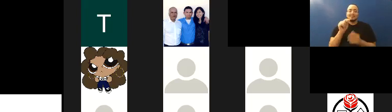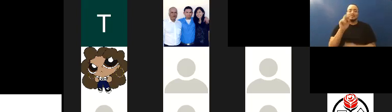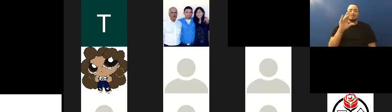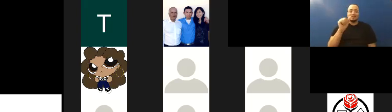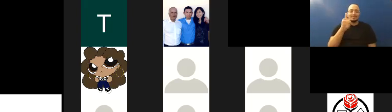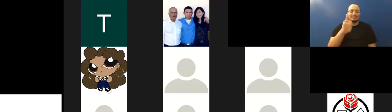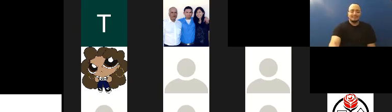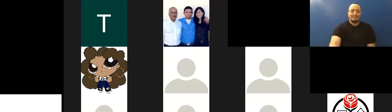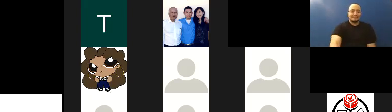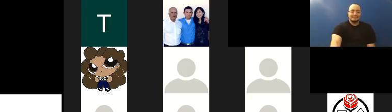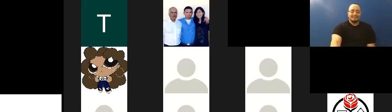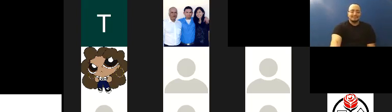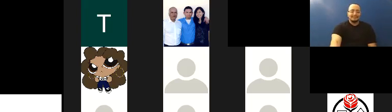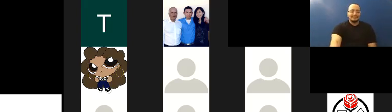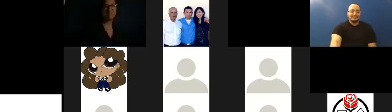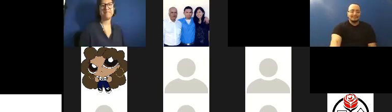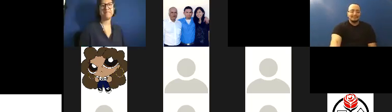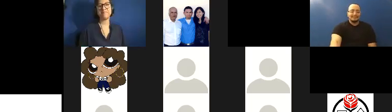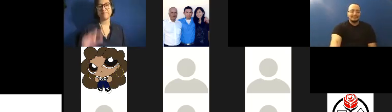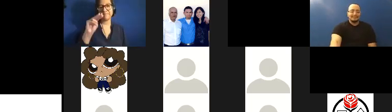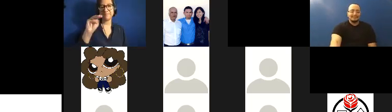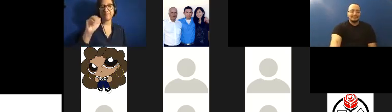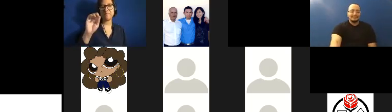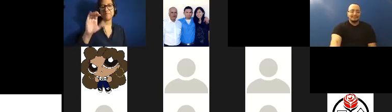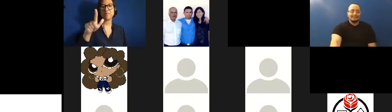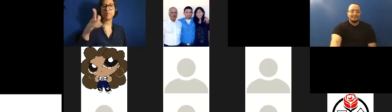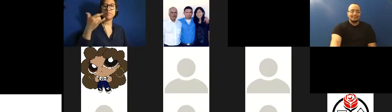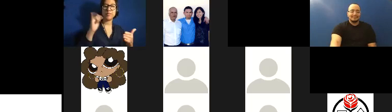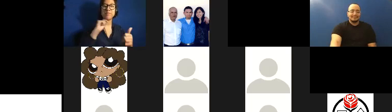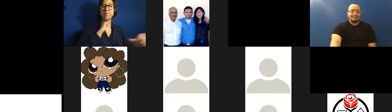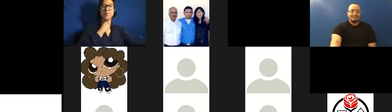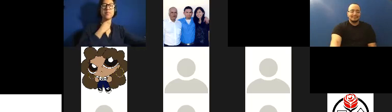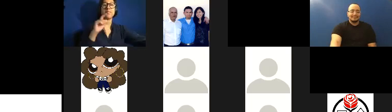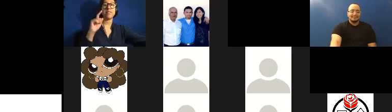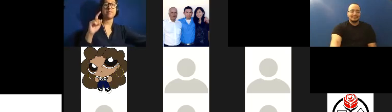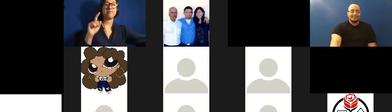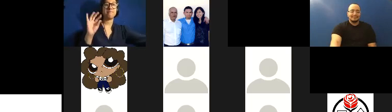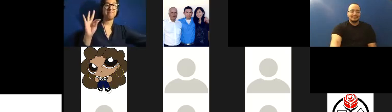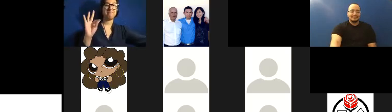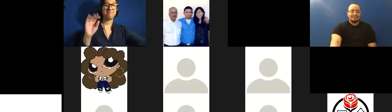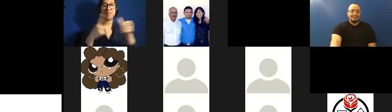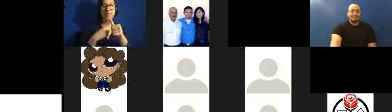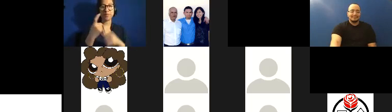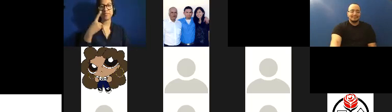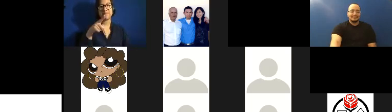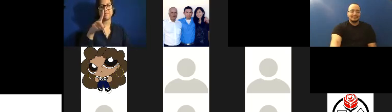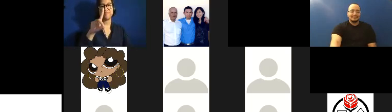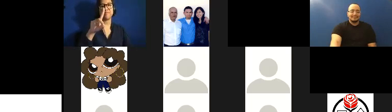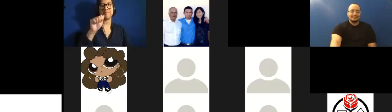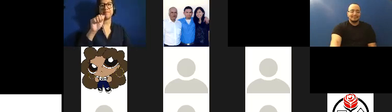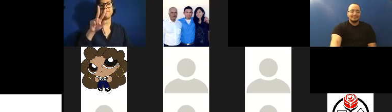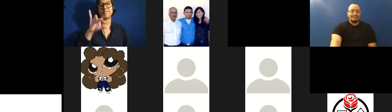I think Mark is still muted. The first question is for you, David. I'll just read it.